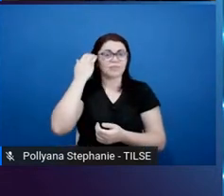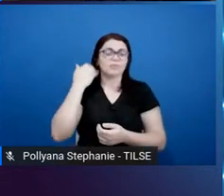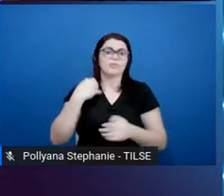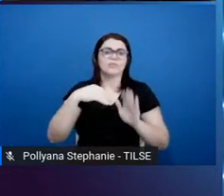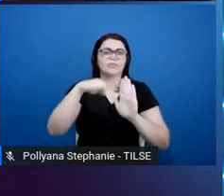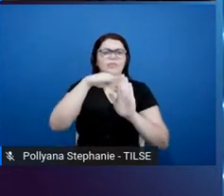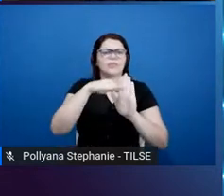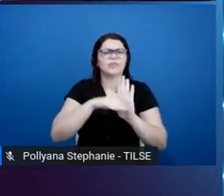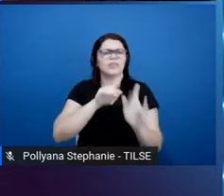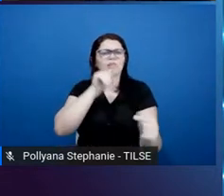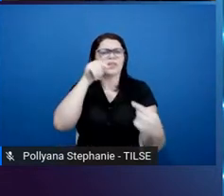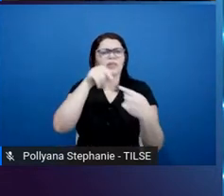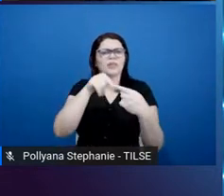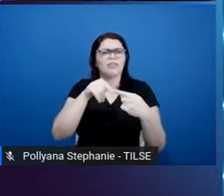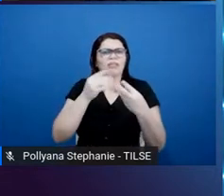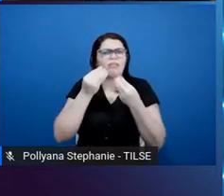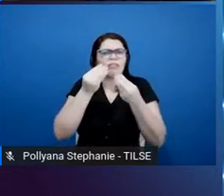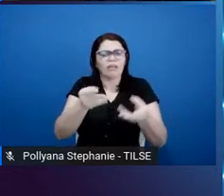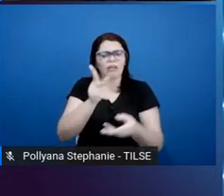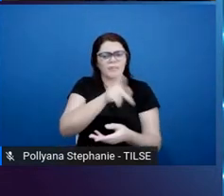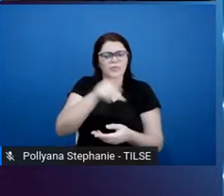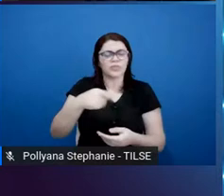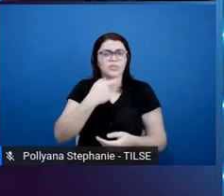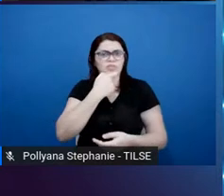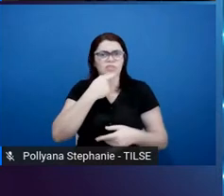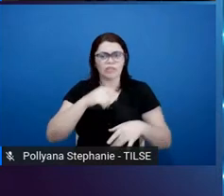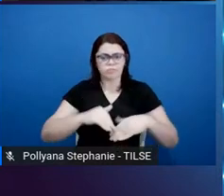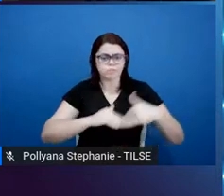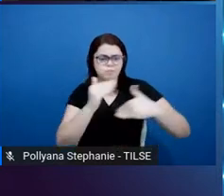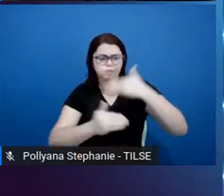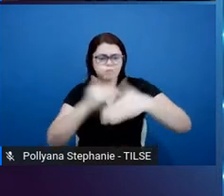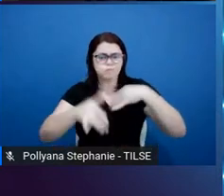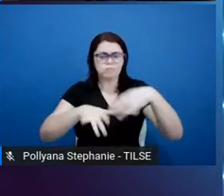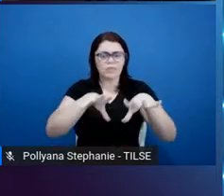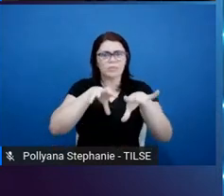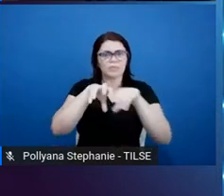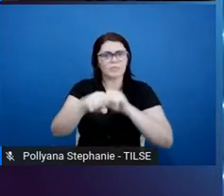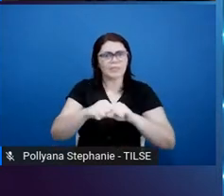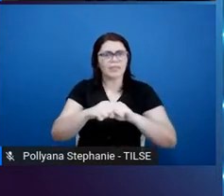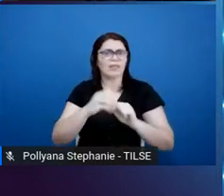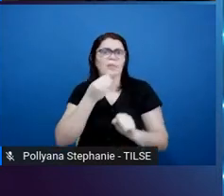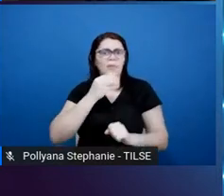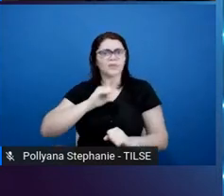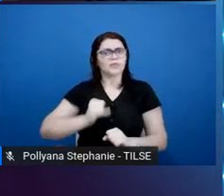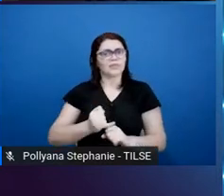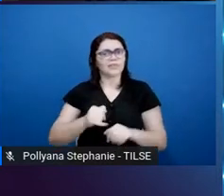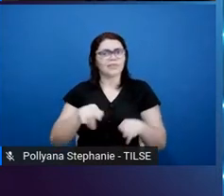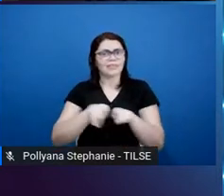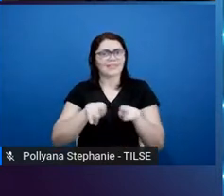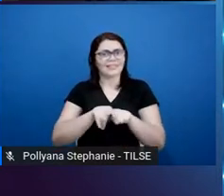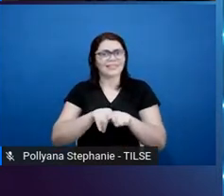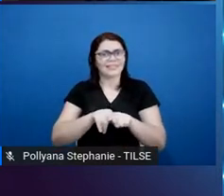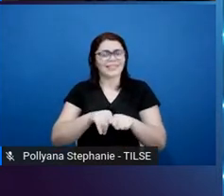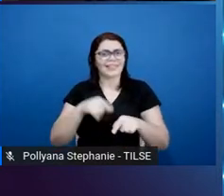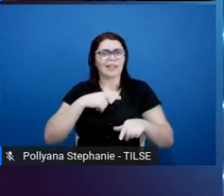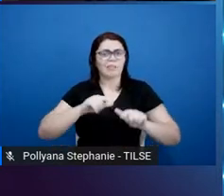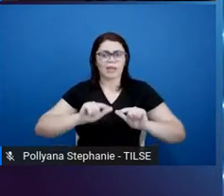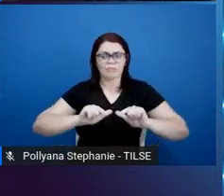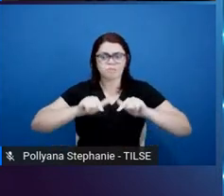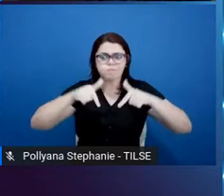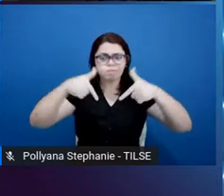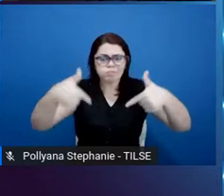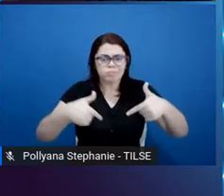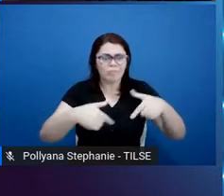providing teachers of English with professional development opportunities, and we do this through a huge network of